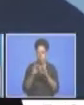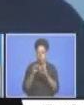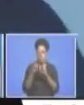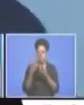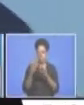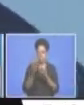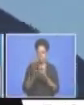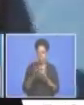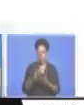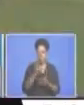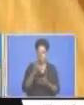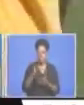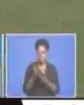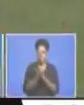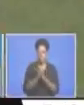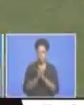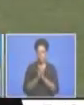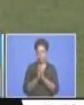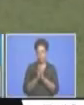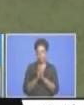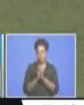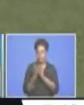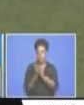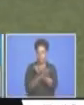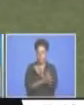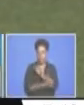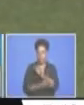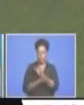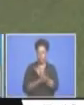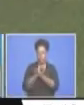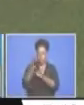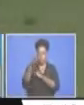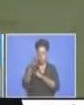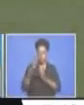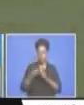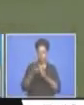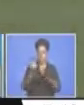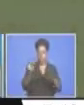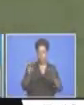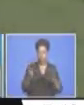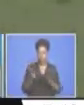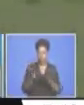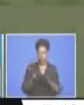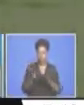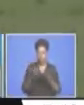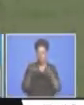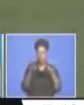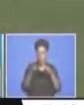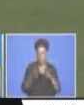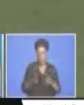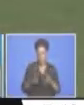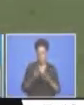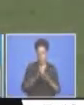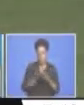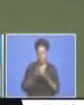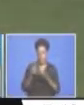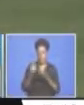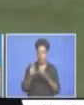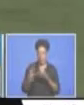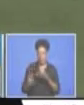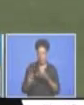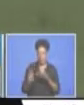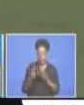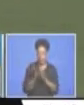good feeling. The country's junior track and field nationals expected to take place this weekend. The B3A's president, Jamiko Archer,